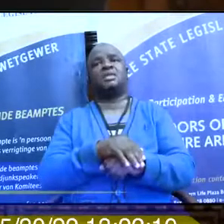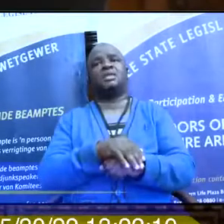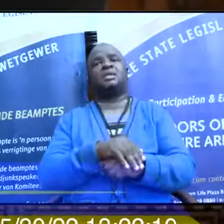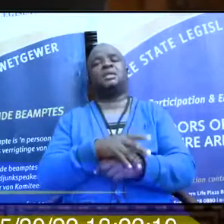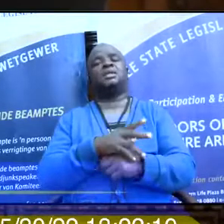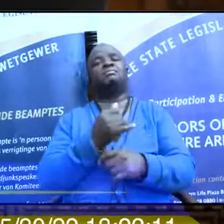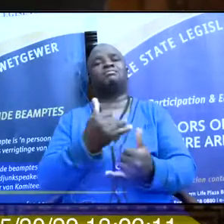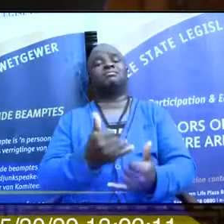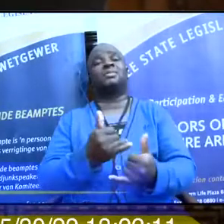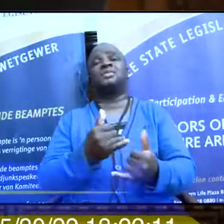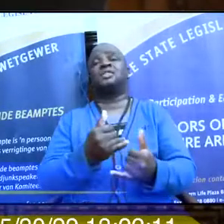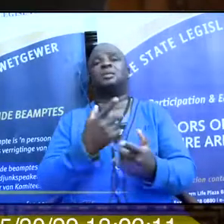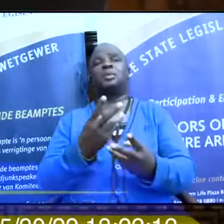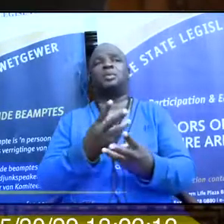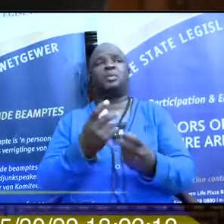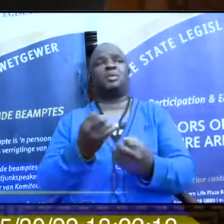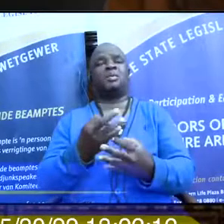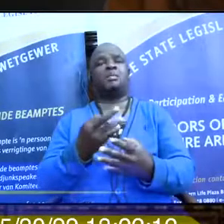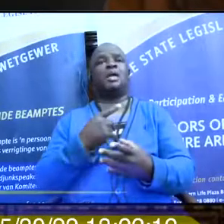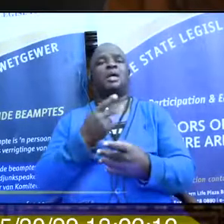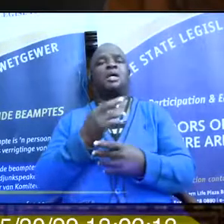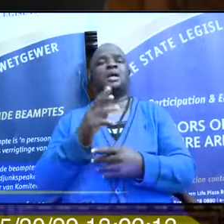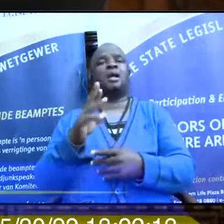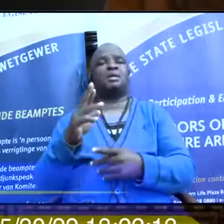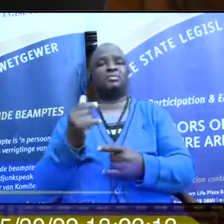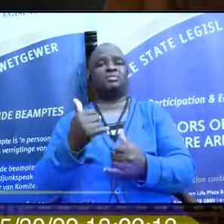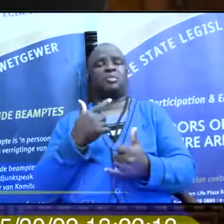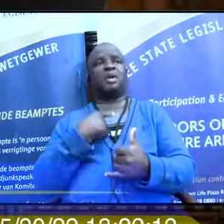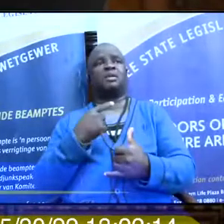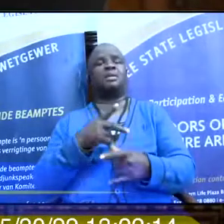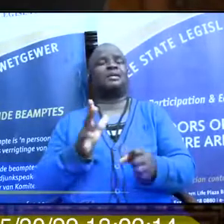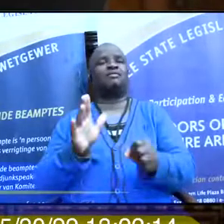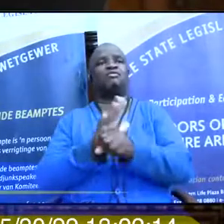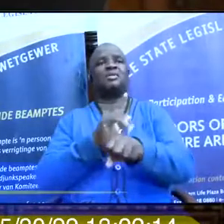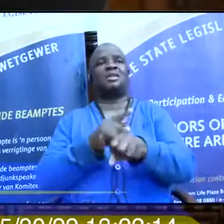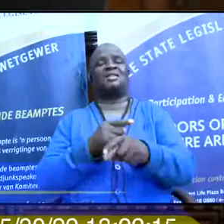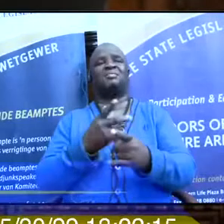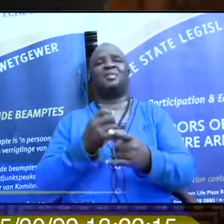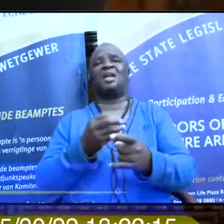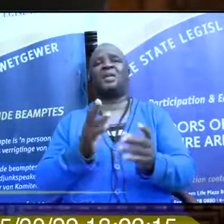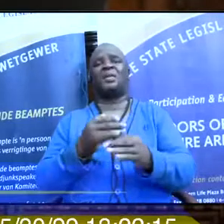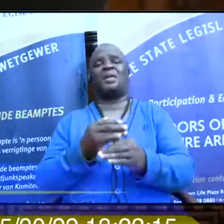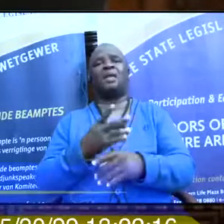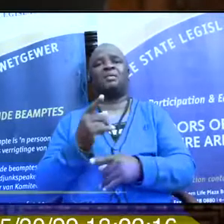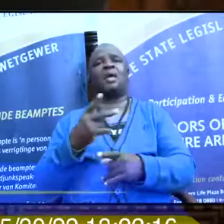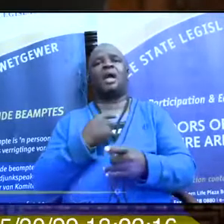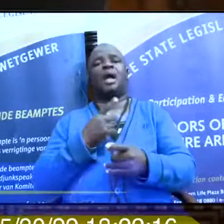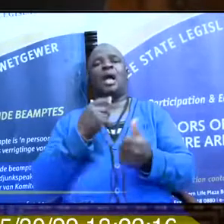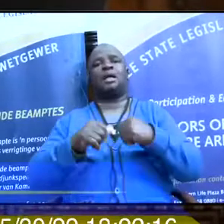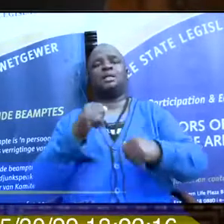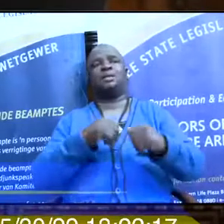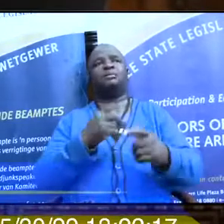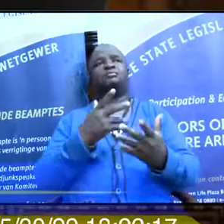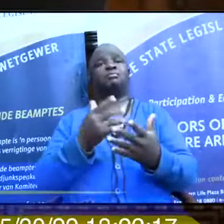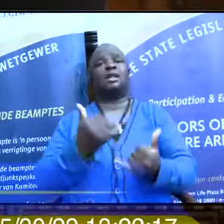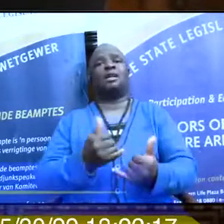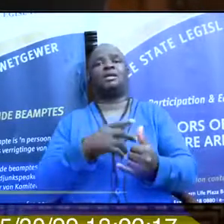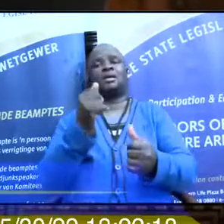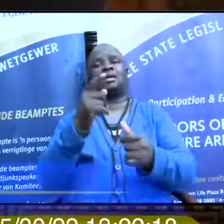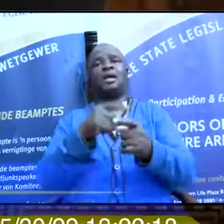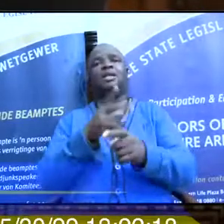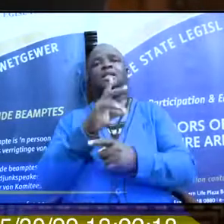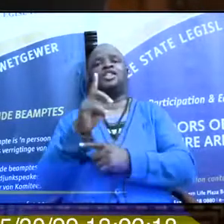positions in the hr and labor section in acting capacity have your acting ddg